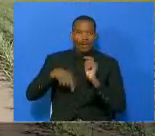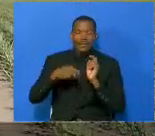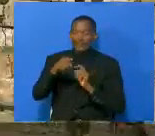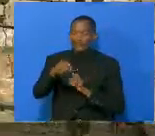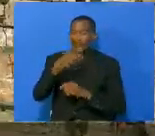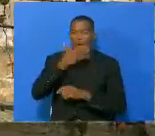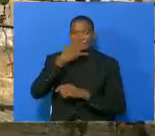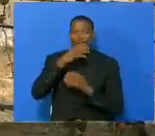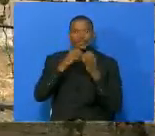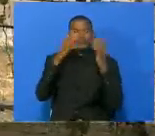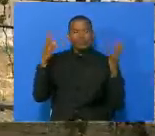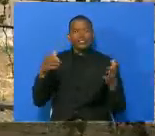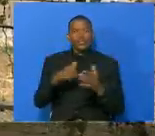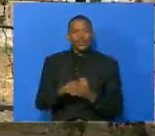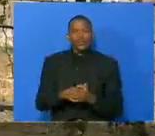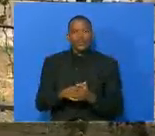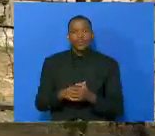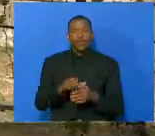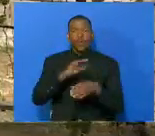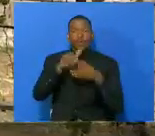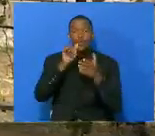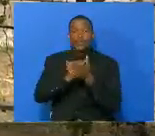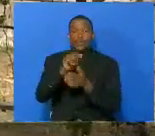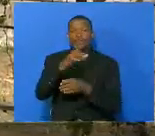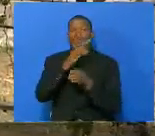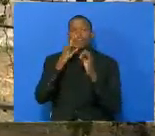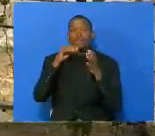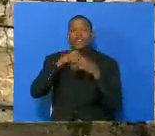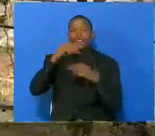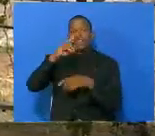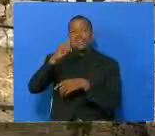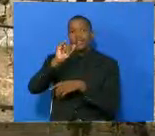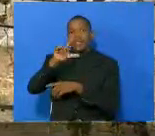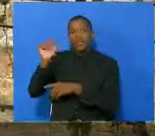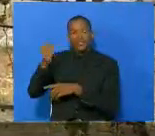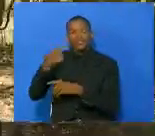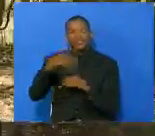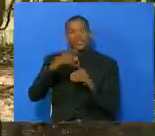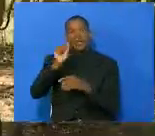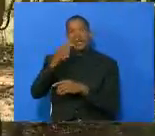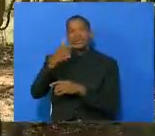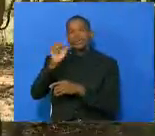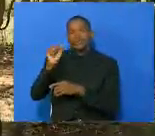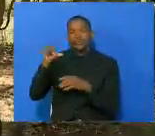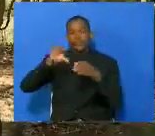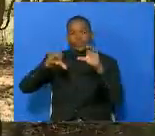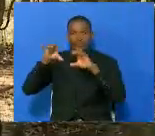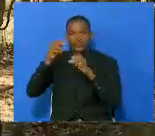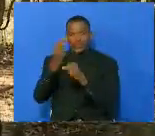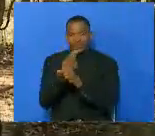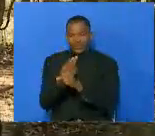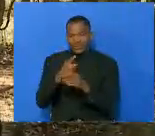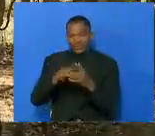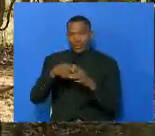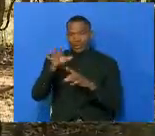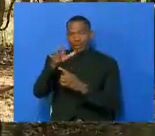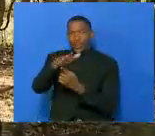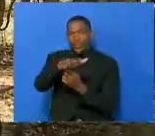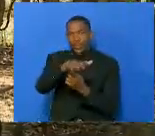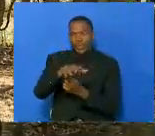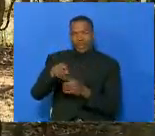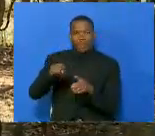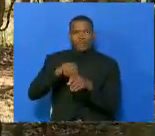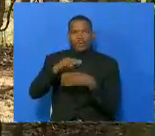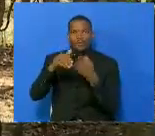current conditions. Le fa go ntse jalo, go placing ya Hills Agrochemicals, go ba simolotseng temo ya nosetso, ya dijalo di